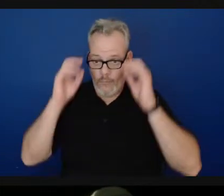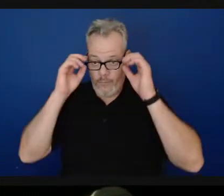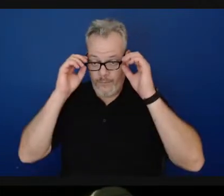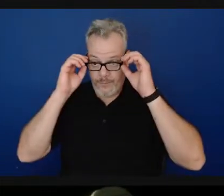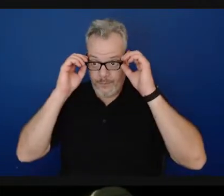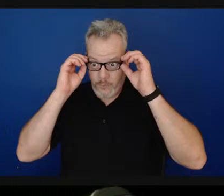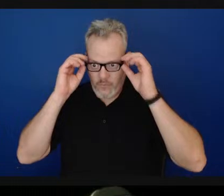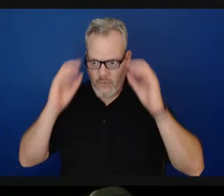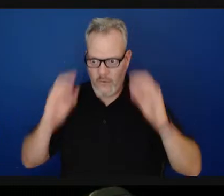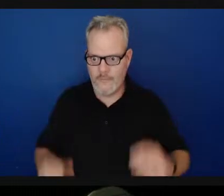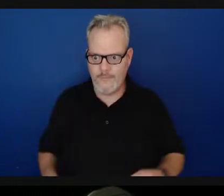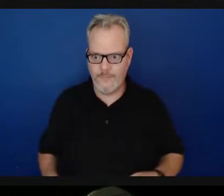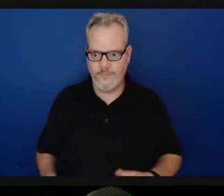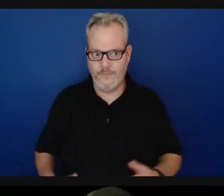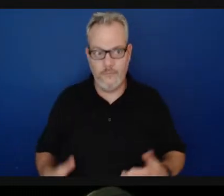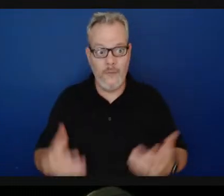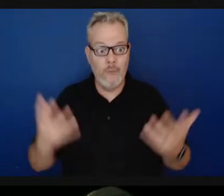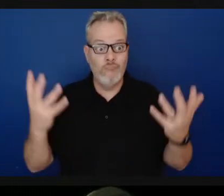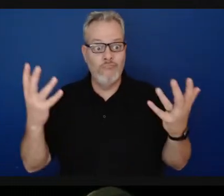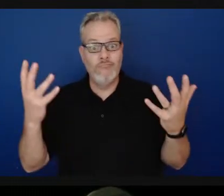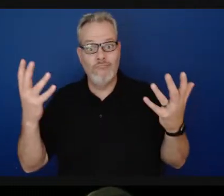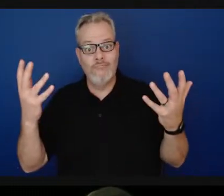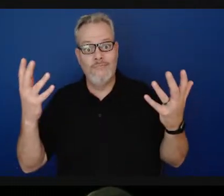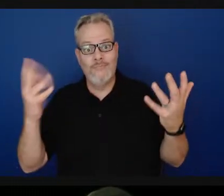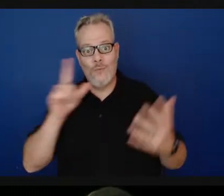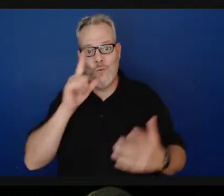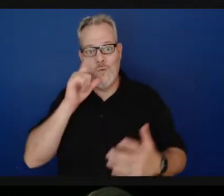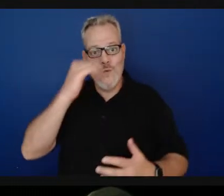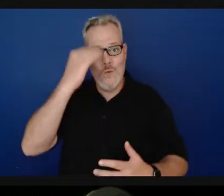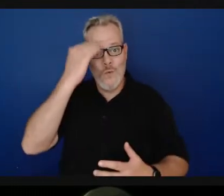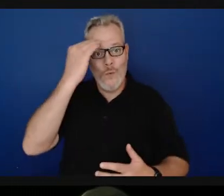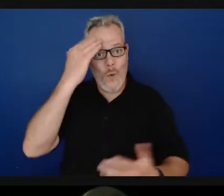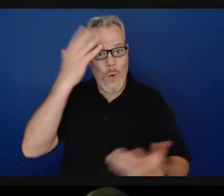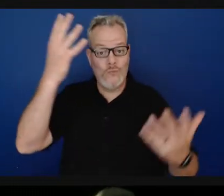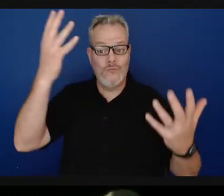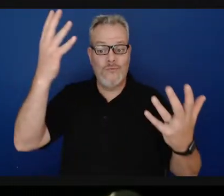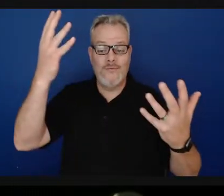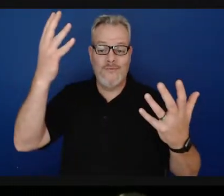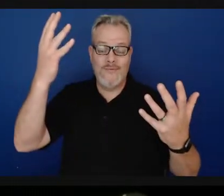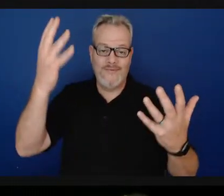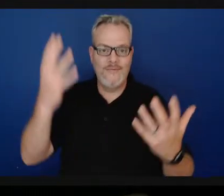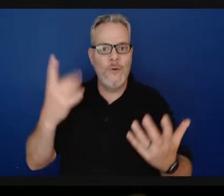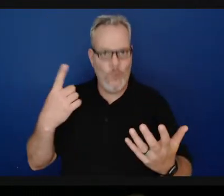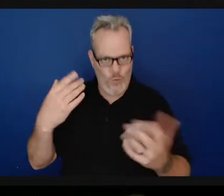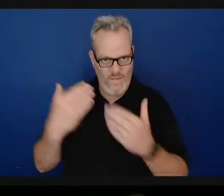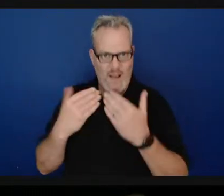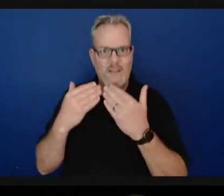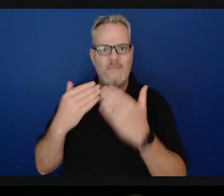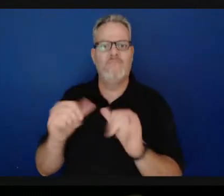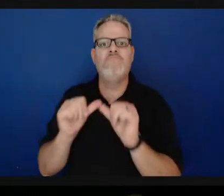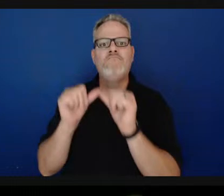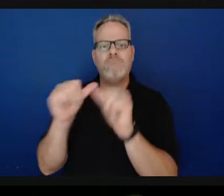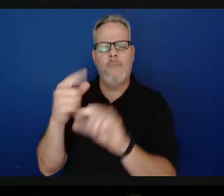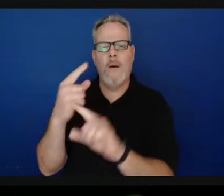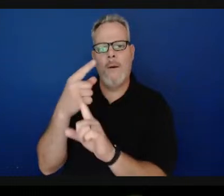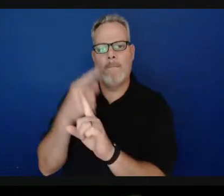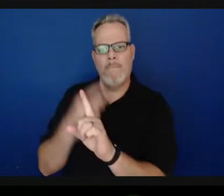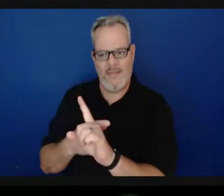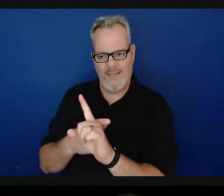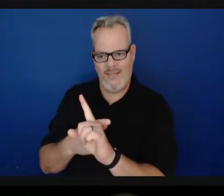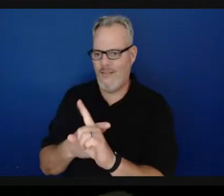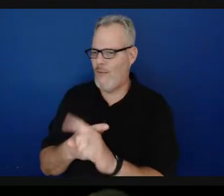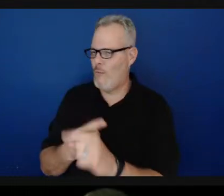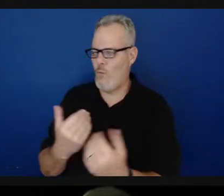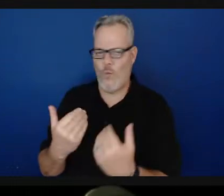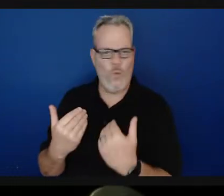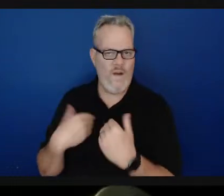Yeah, so who knows how many fantasy episodes we'll have. What we can say is compared to Kīlauea, we've gone a whole month already now. and we haven't had nearly as many